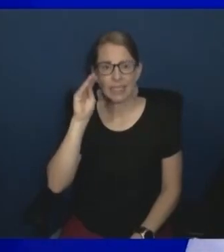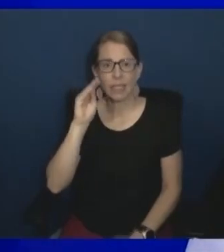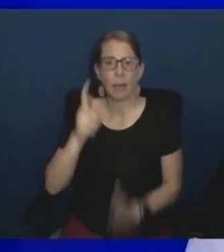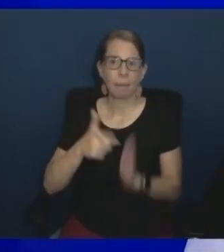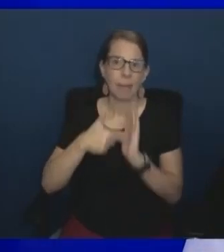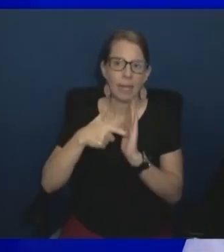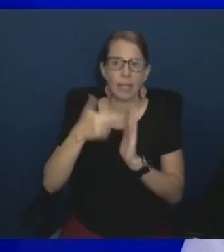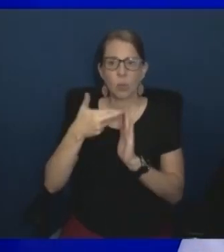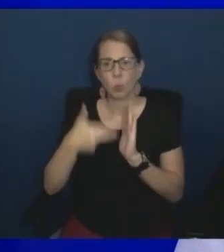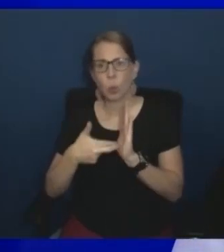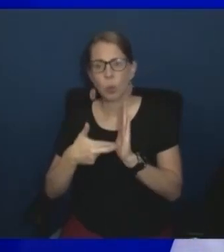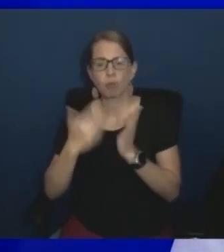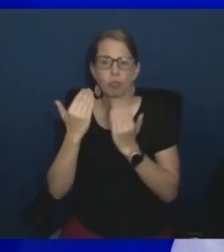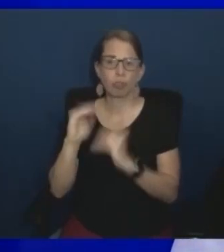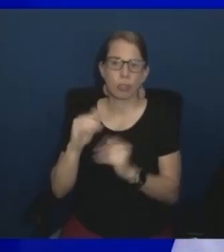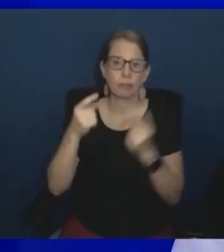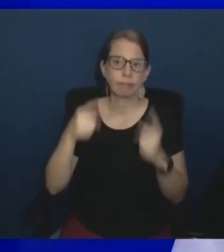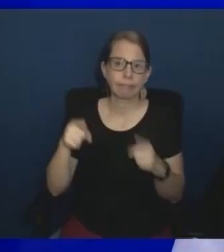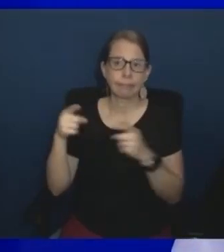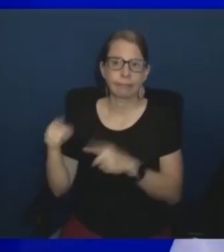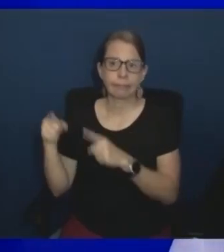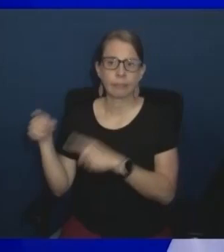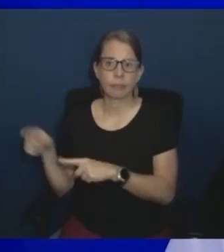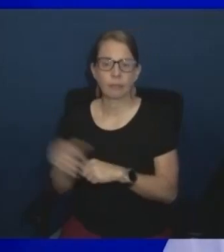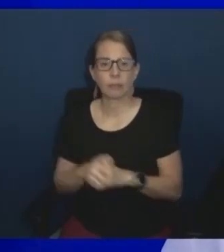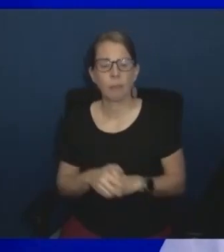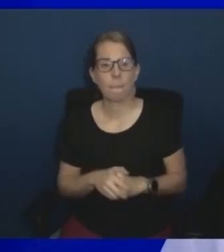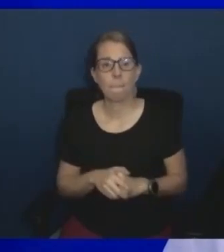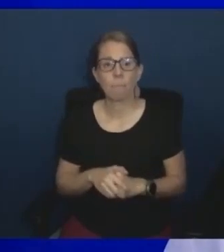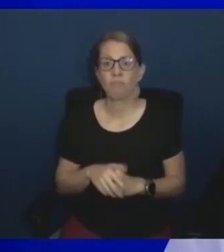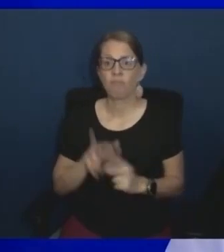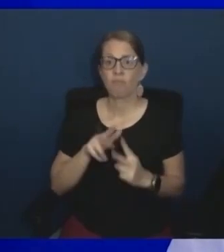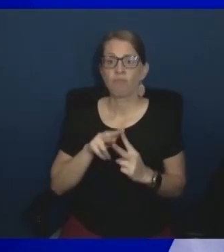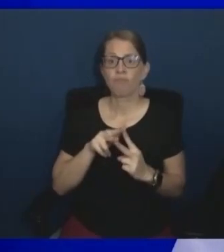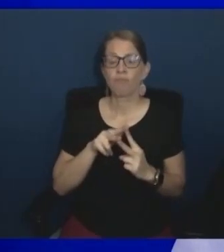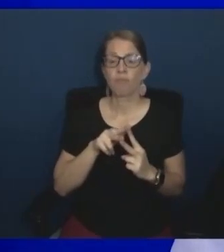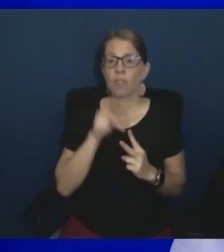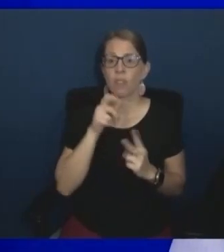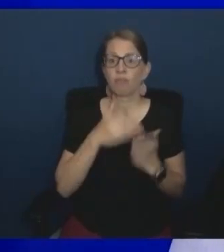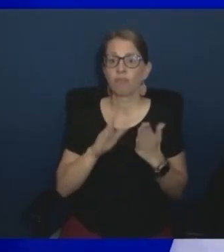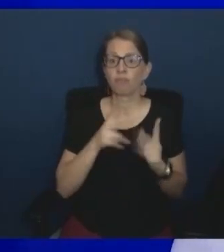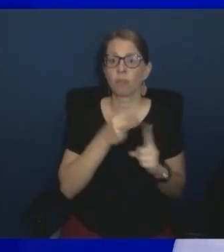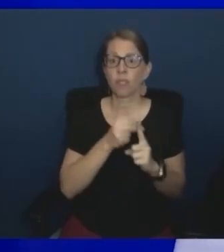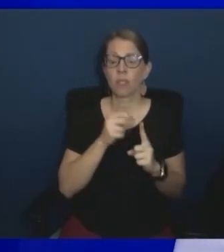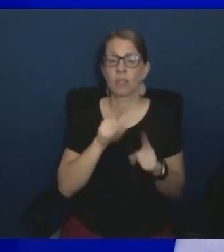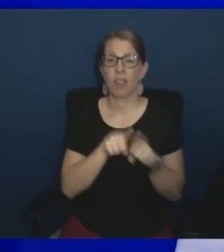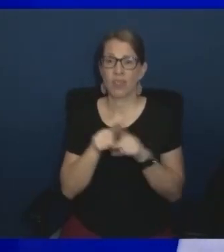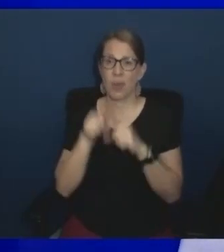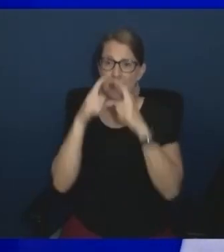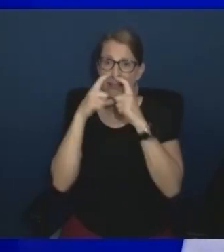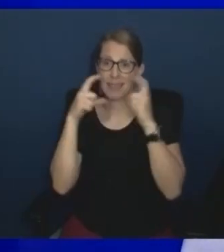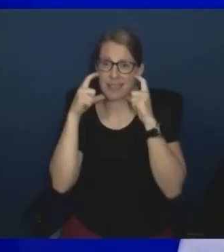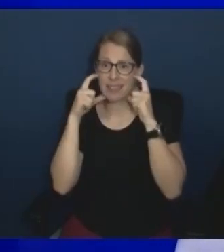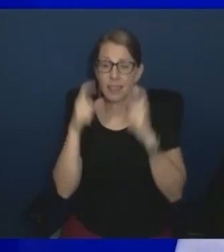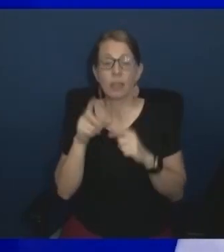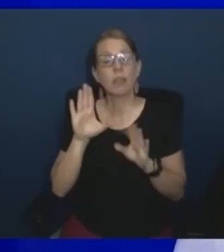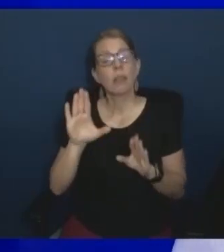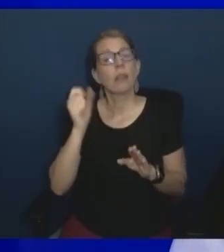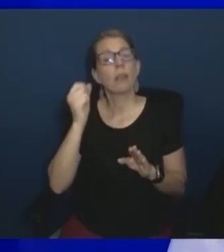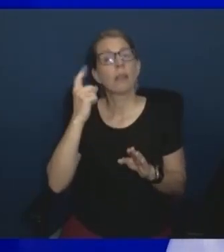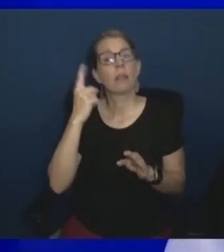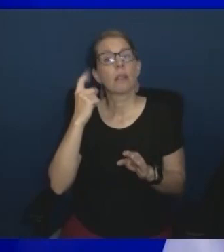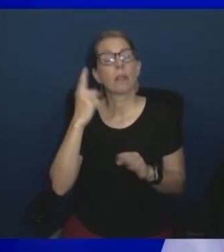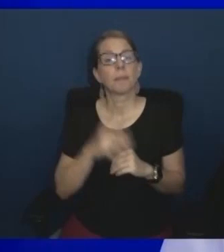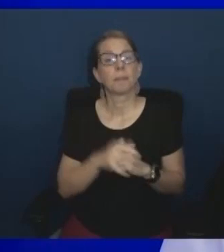restrictions going on about either not getting vaccinated or masking, and I think we should be clear that these are based